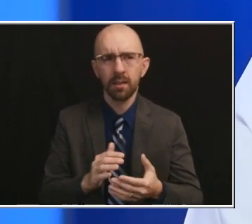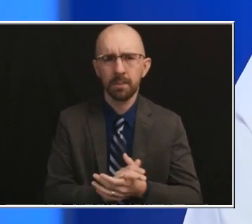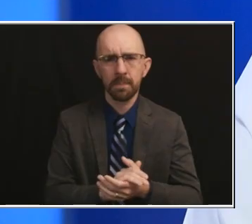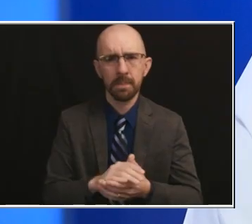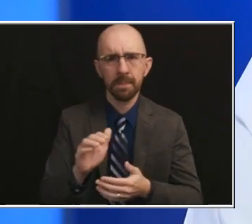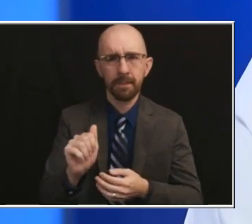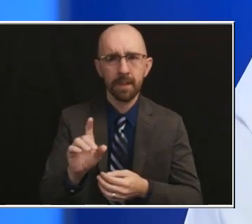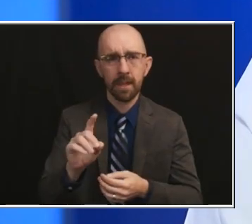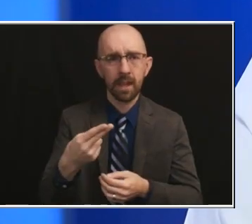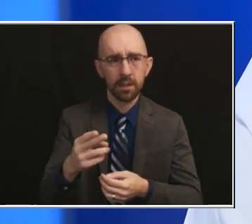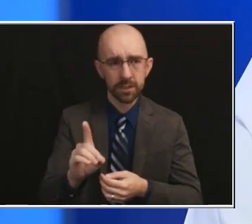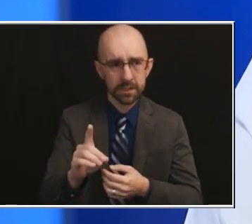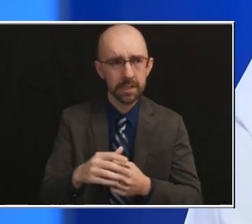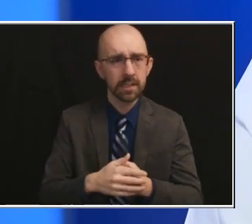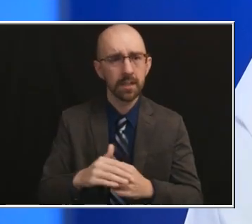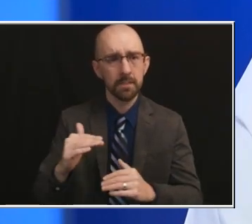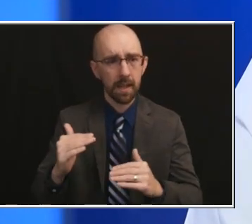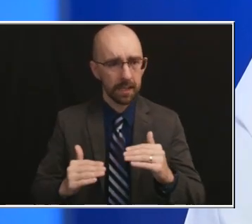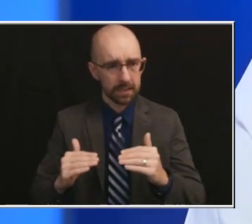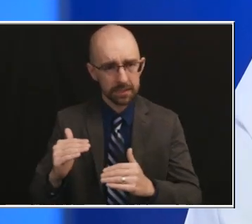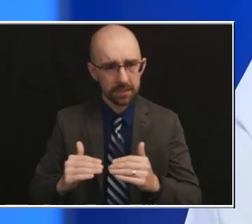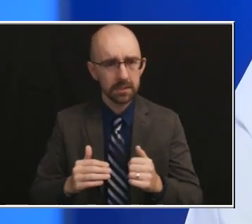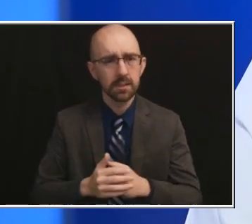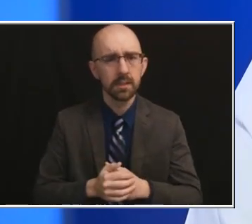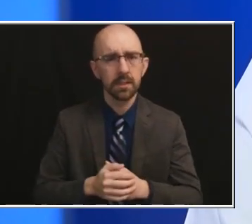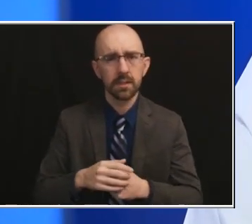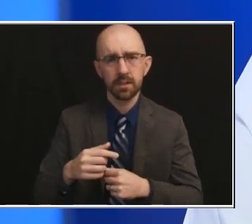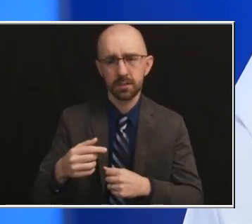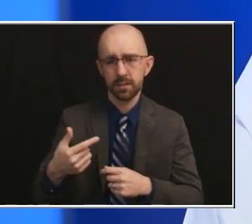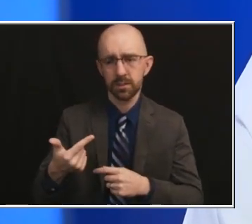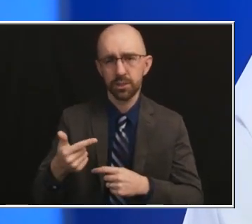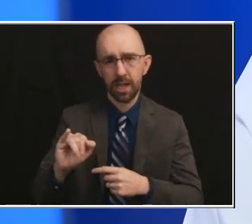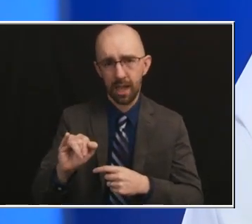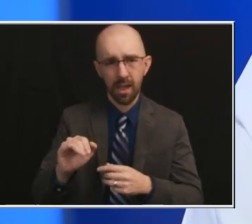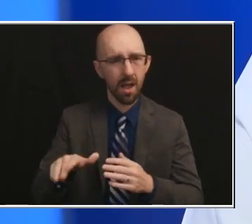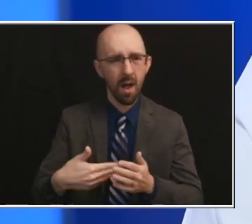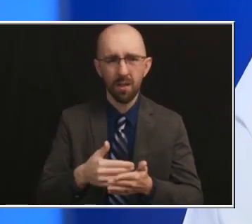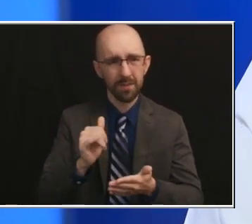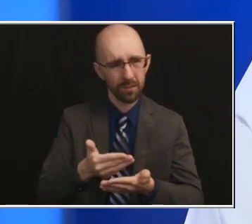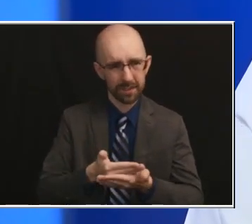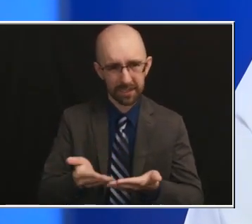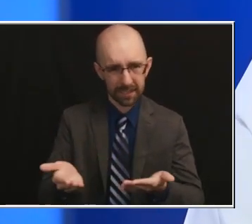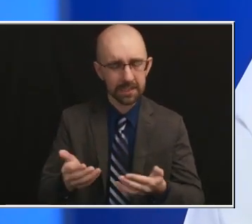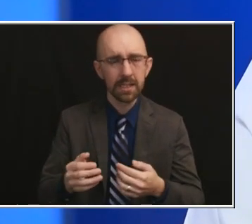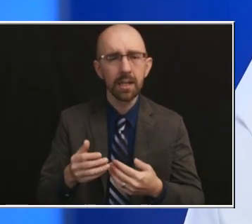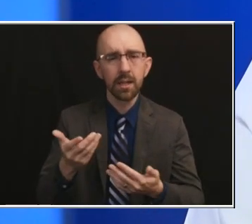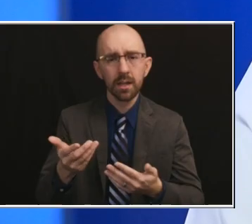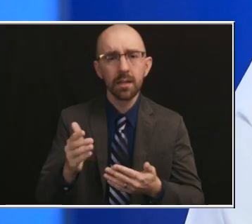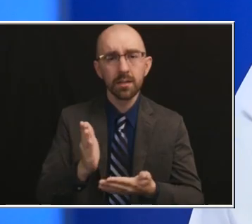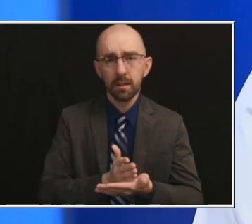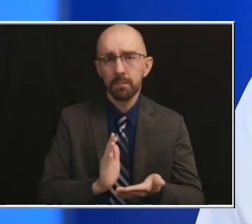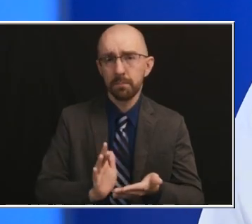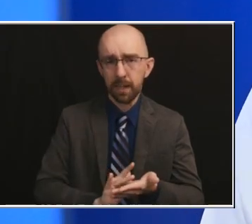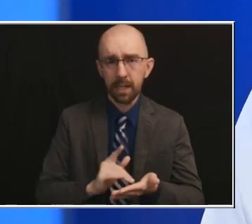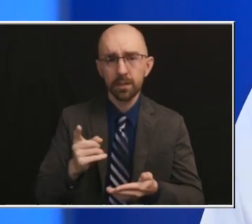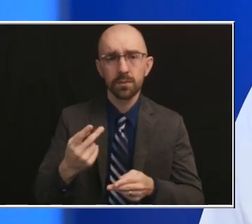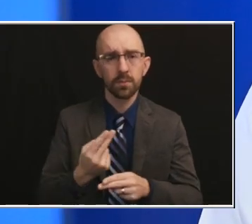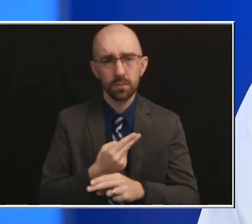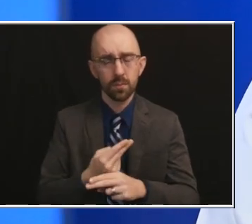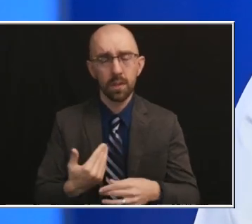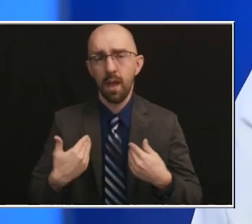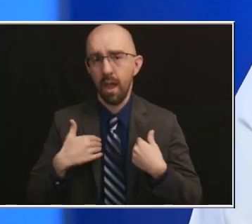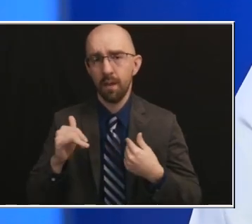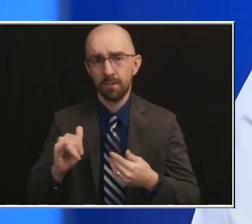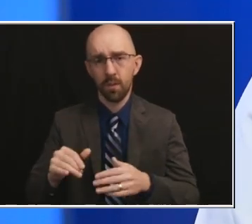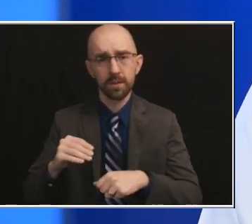ADHD, balance, gait issues, all those kind of things. And some of the medications that we use have those side effects as well,